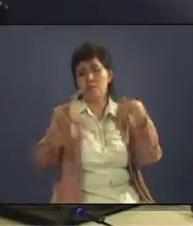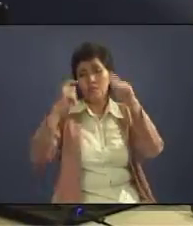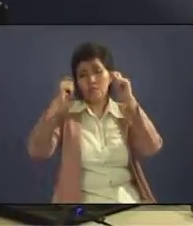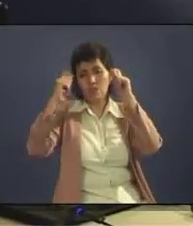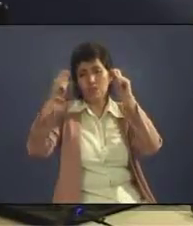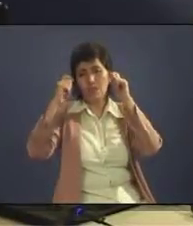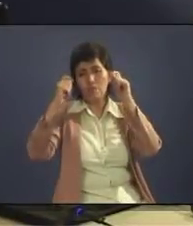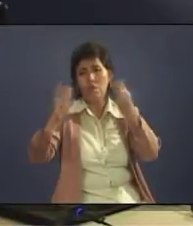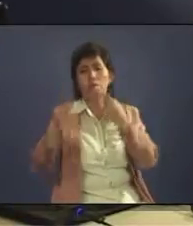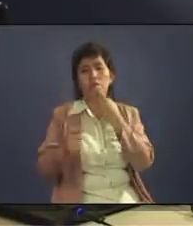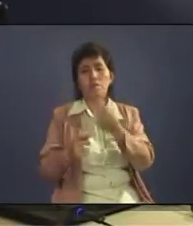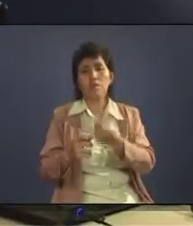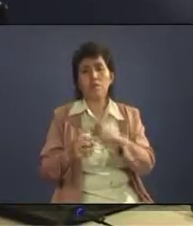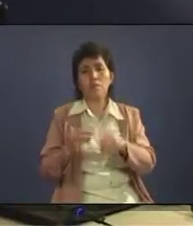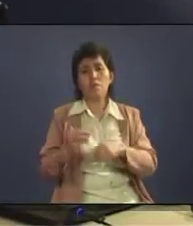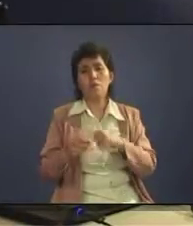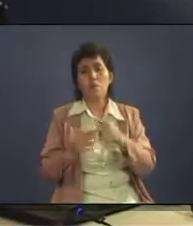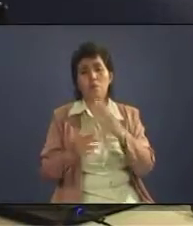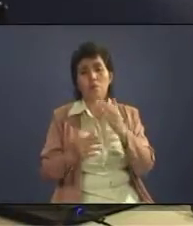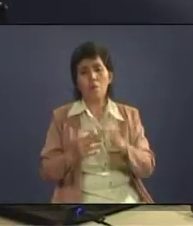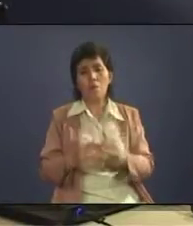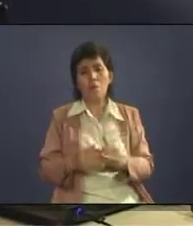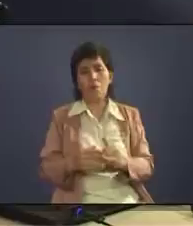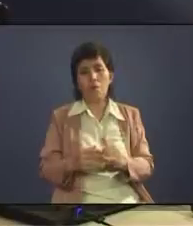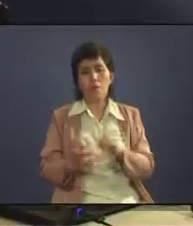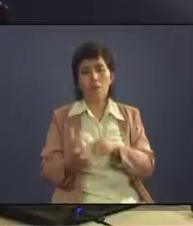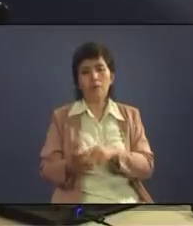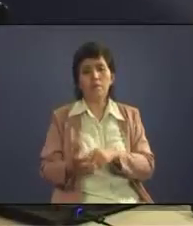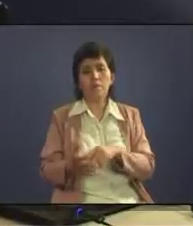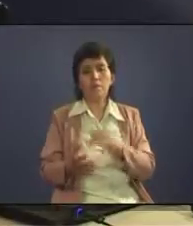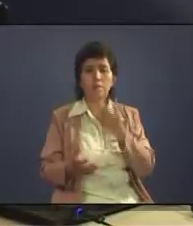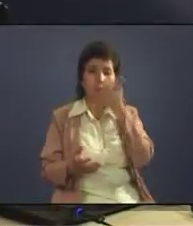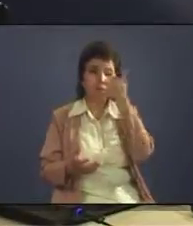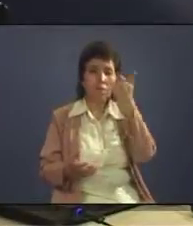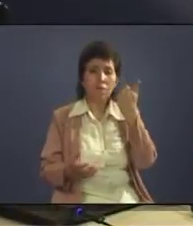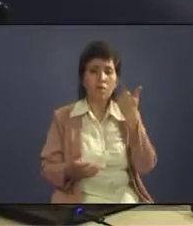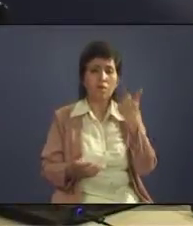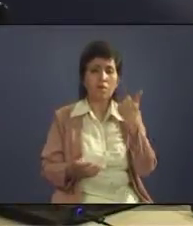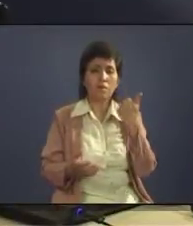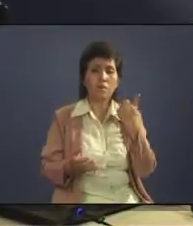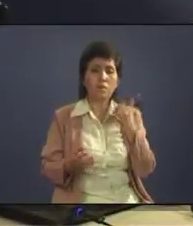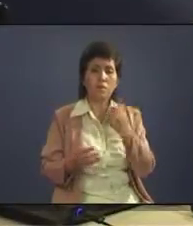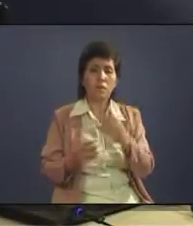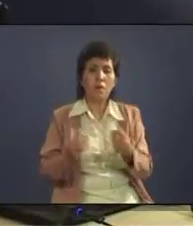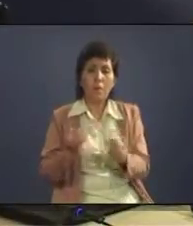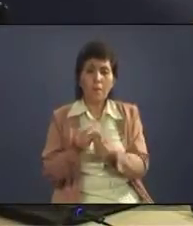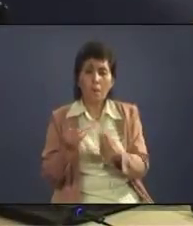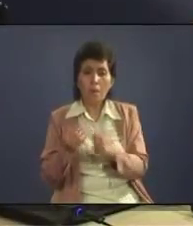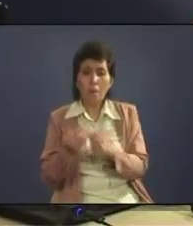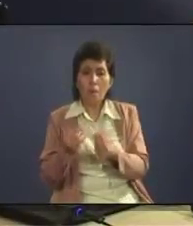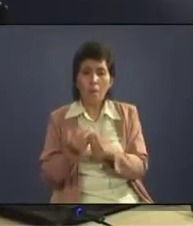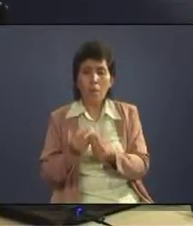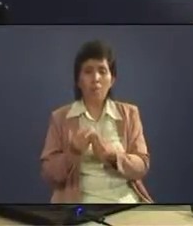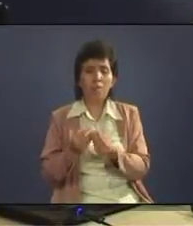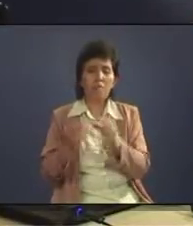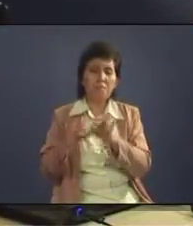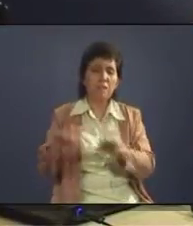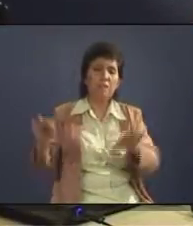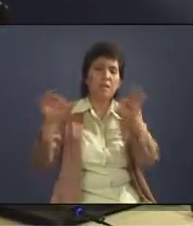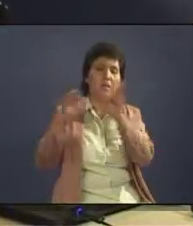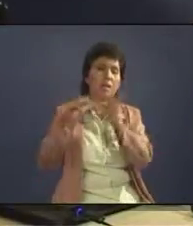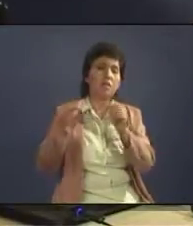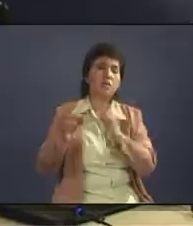not wanting to help. Okay, in this world when it is more and more getting more and more selfish.